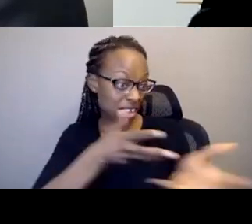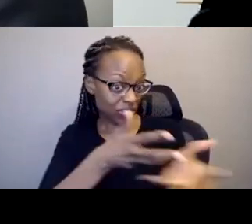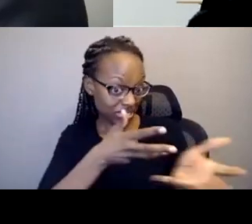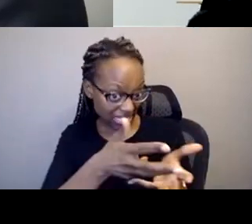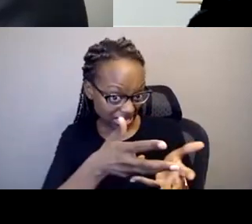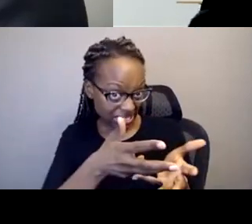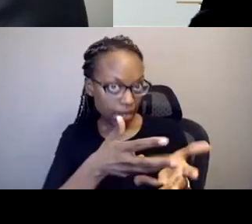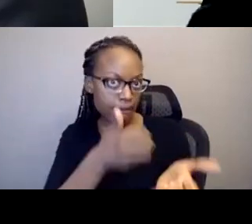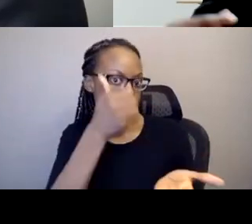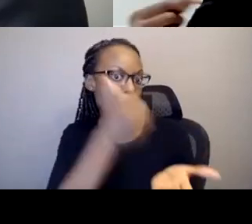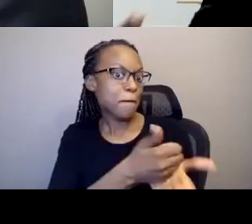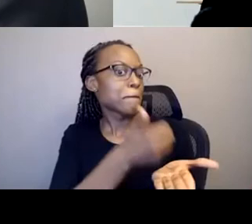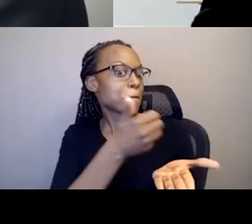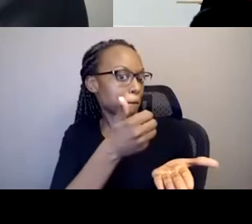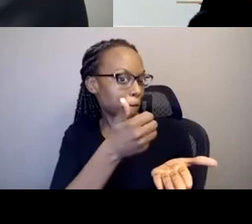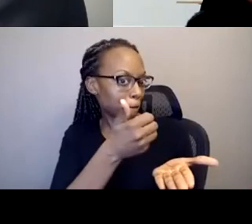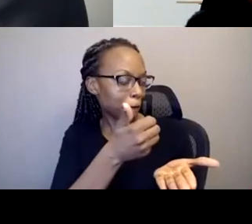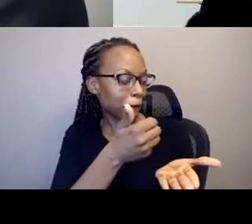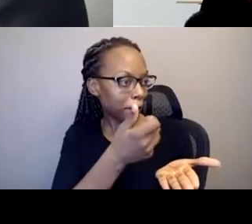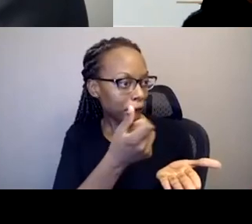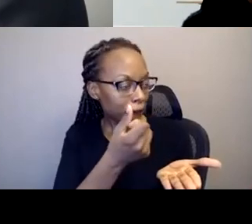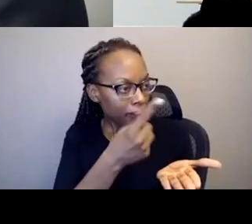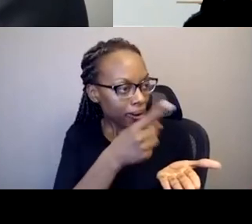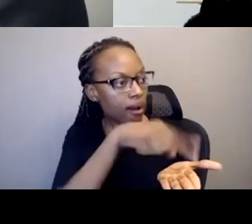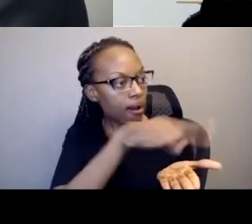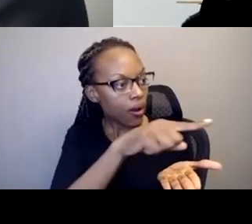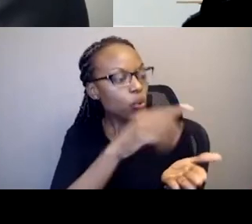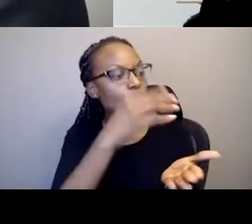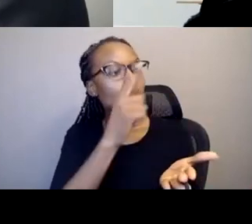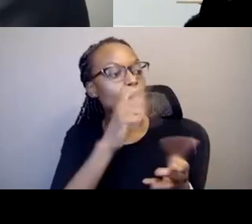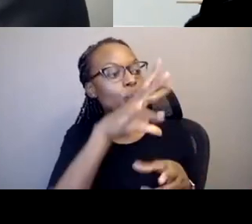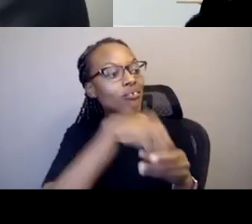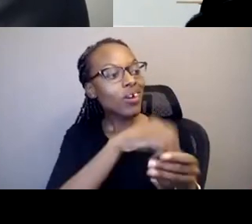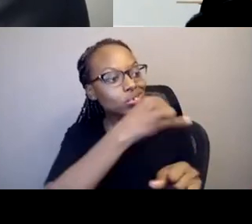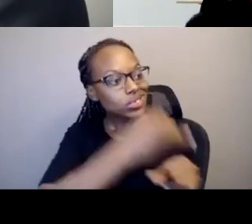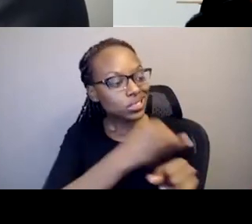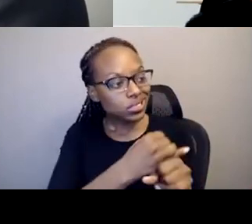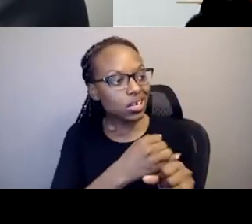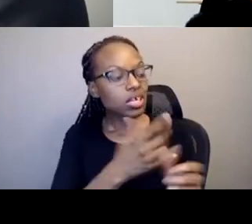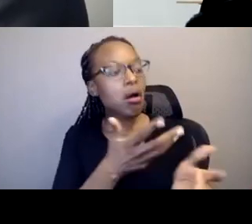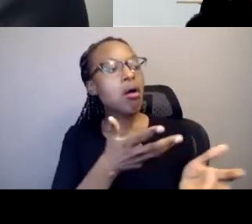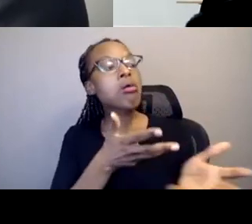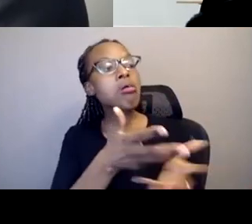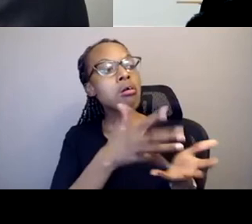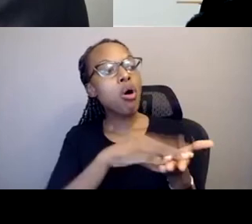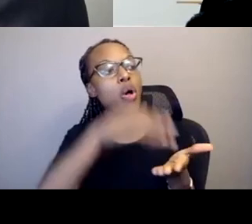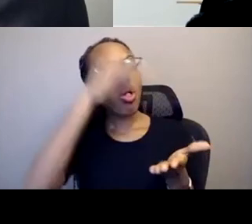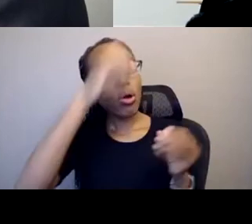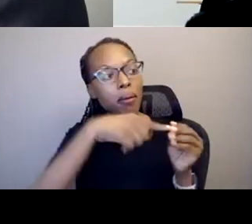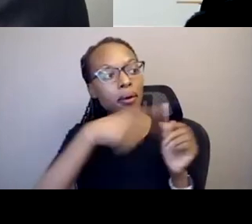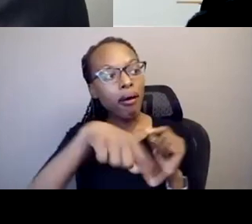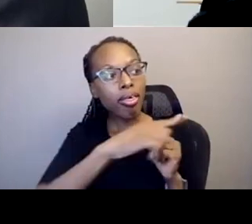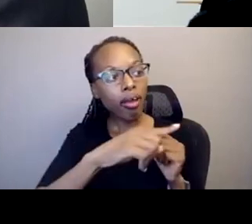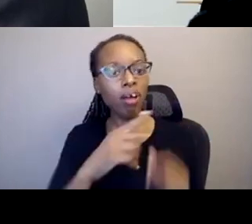better insight into sort of the people that are sort of behind these institutions that again, you may not know about. So, that's